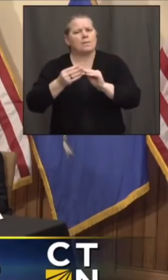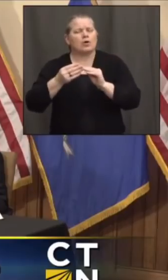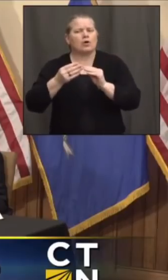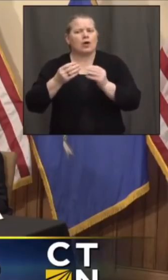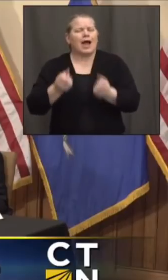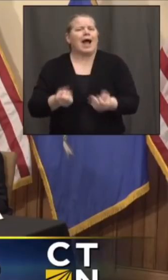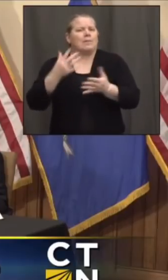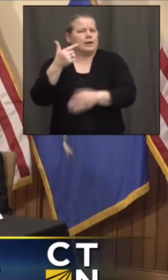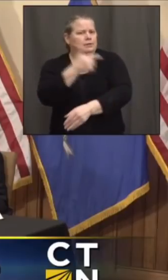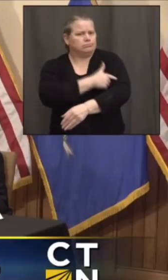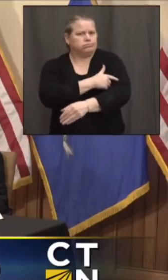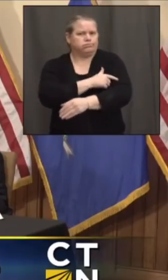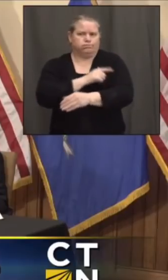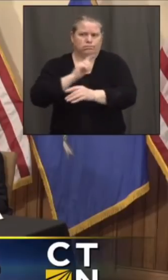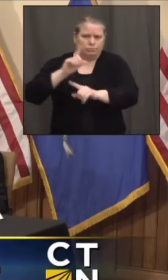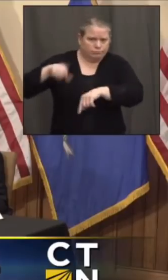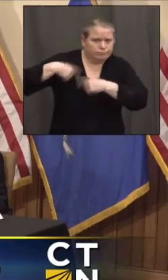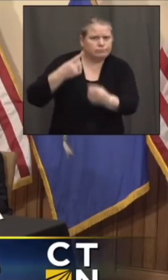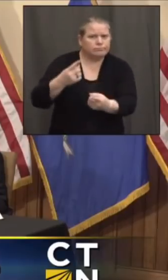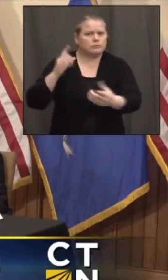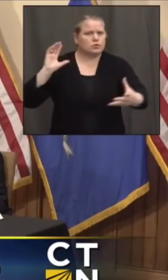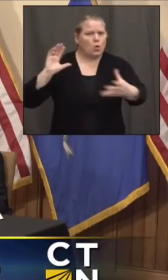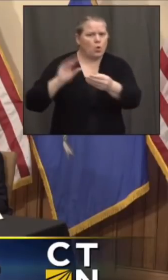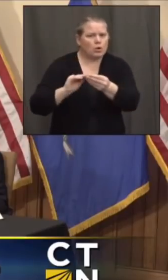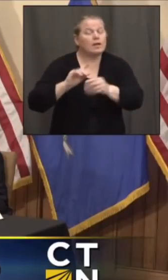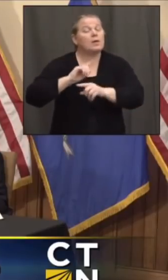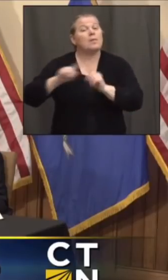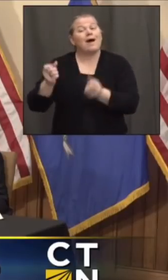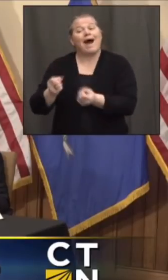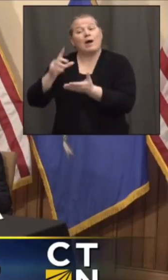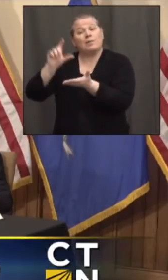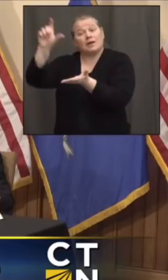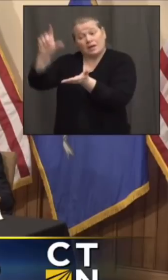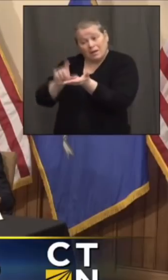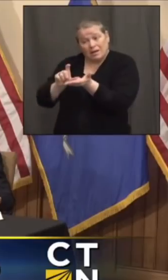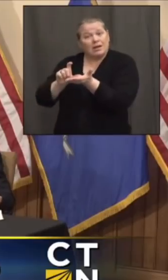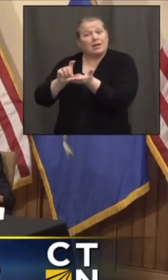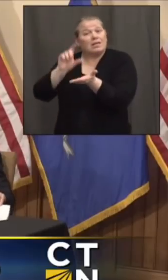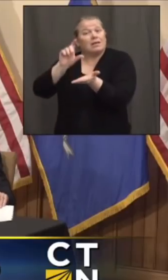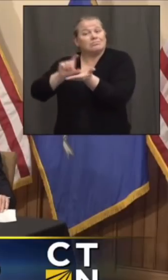but could you share how many doses has Connecticut received since December?